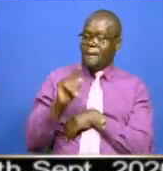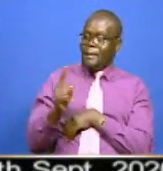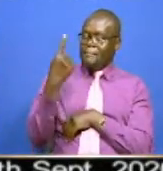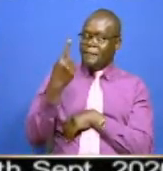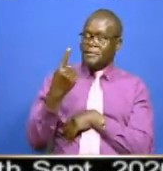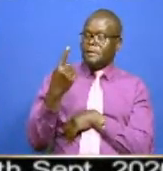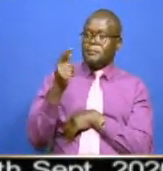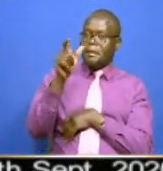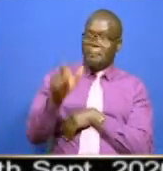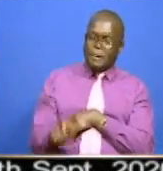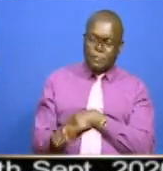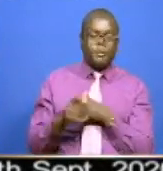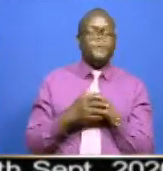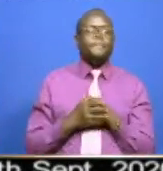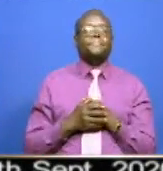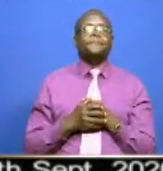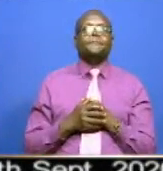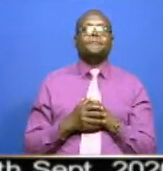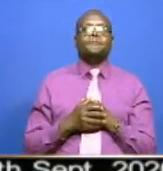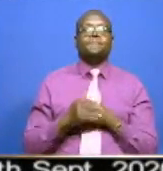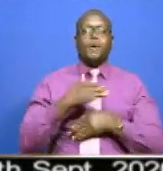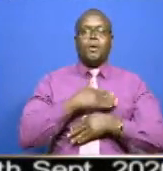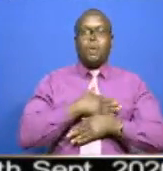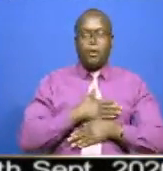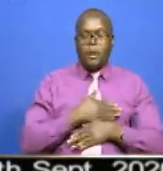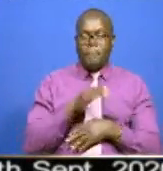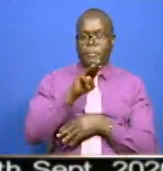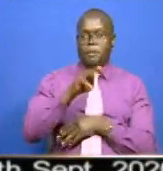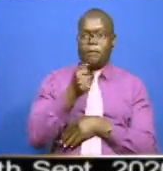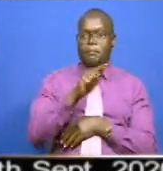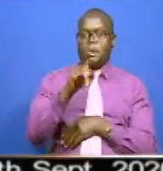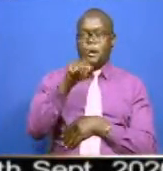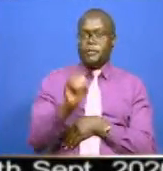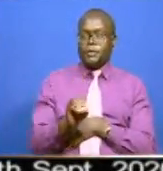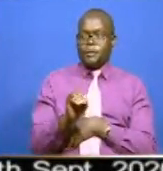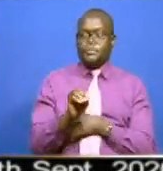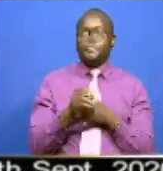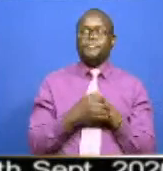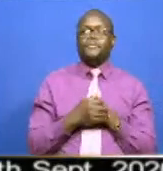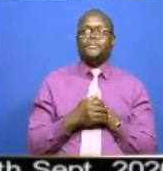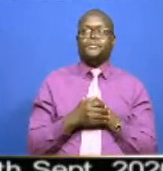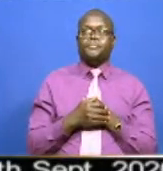the request list is the Honorable Manso. He had spoken.